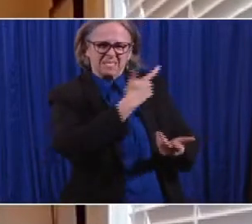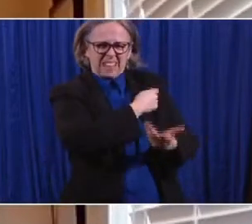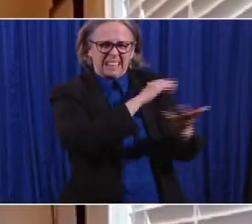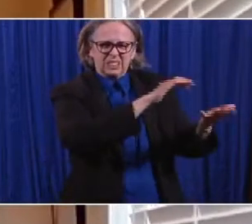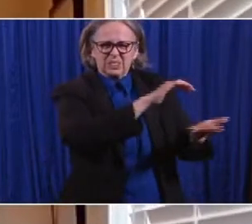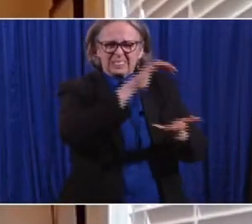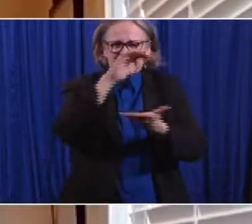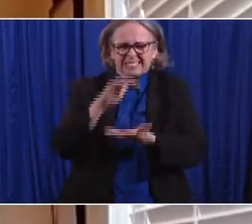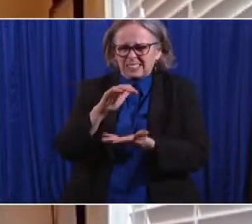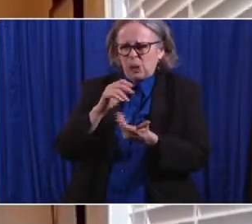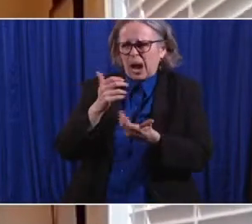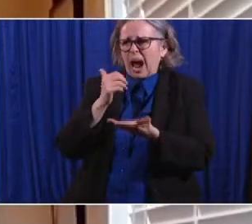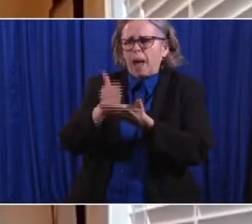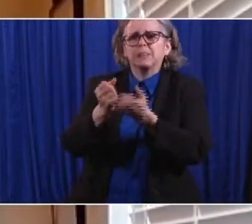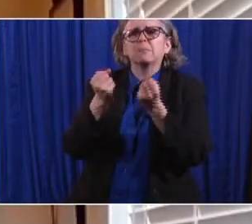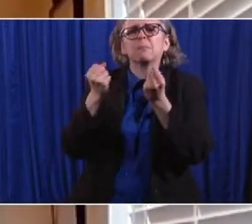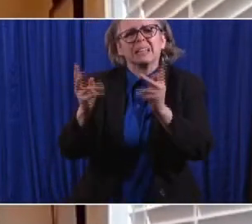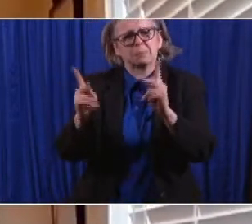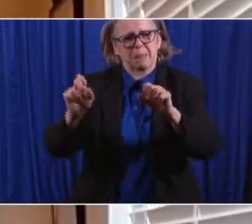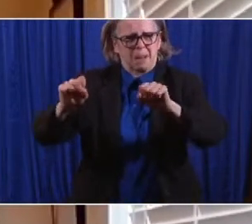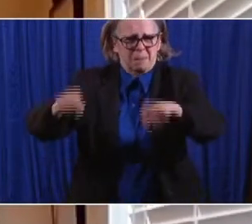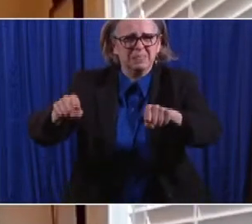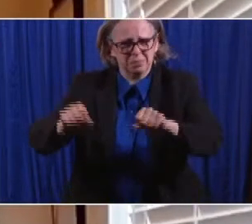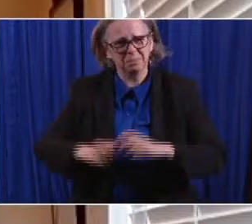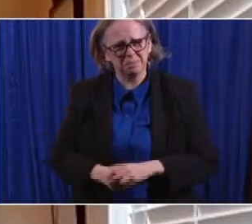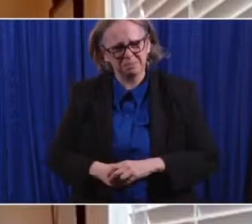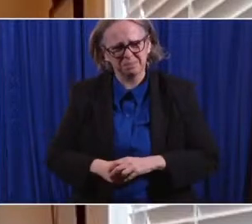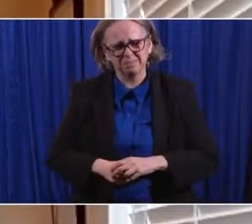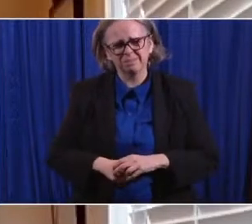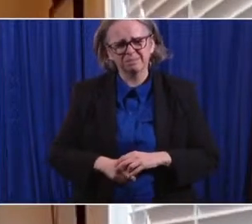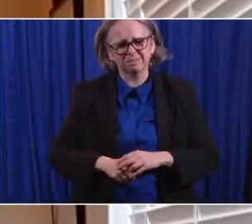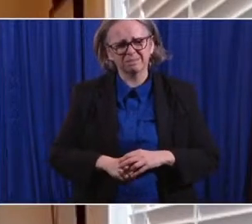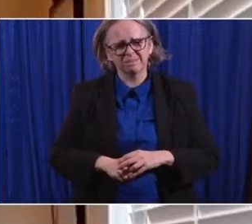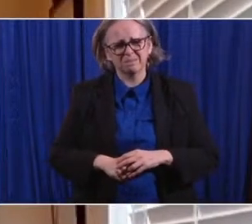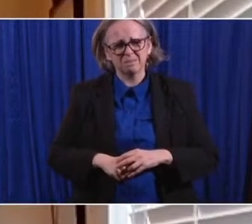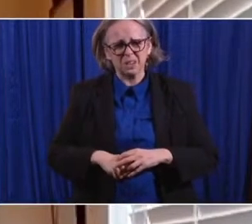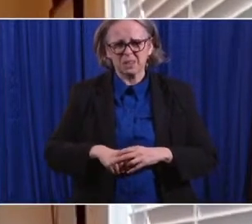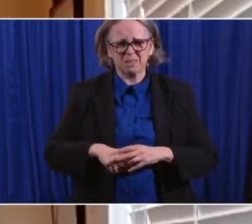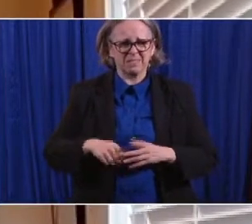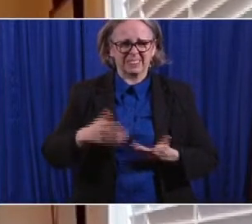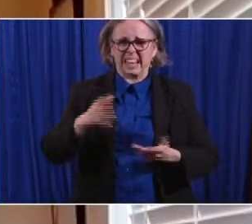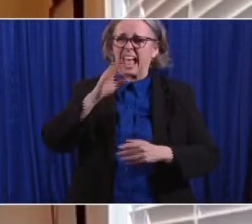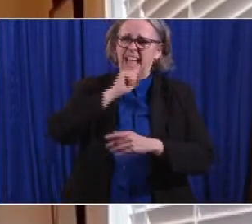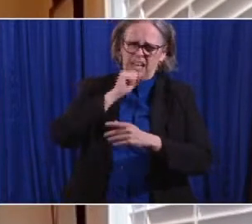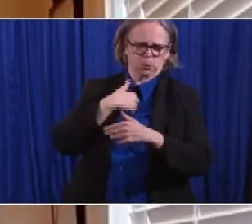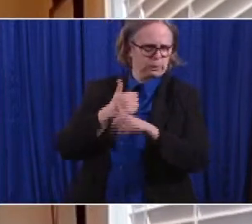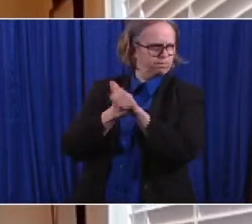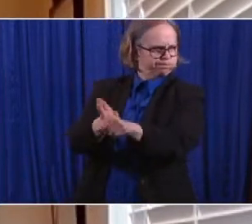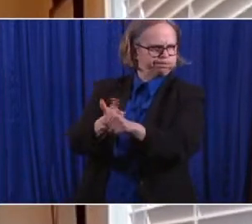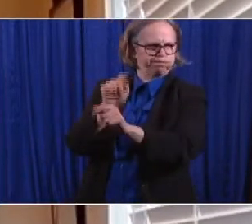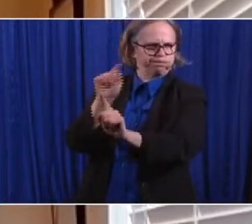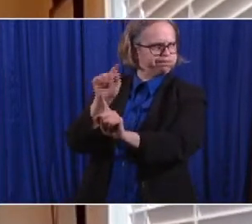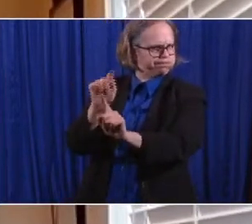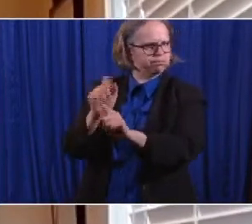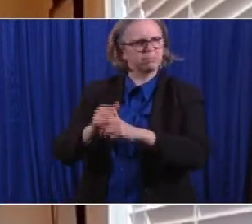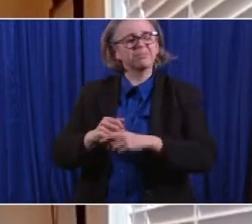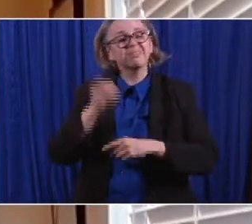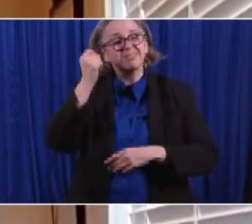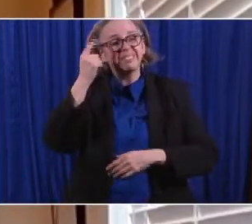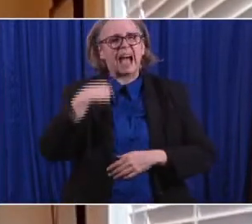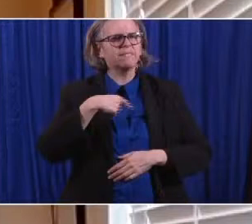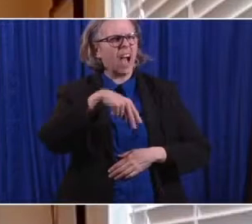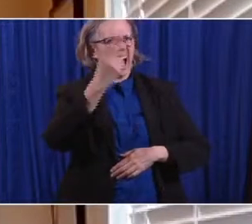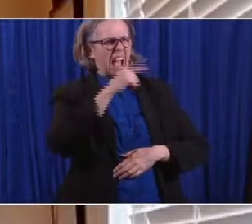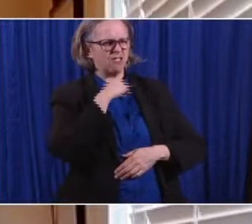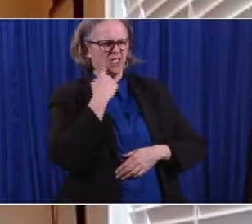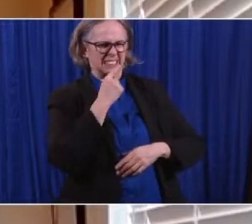identifying people in Ohio who are at risk for dying from COVID-19. There really is